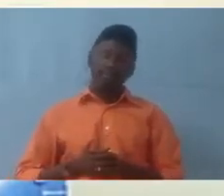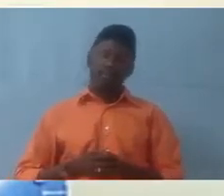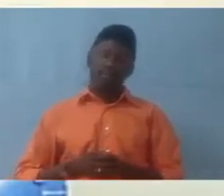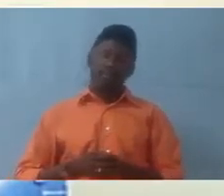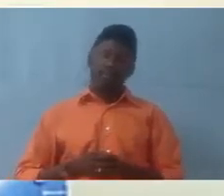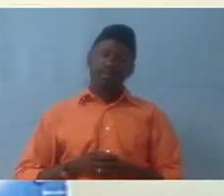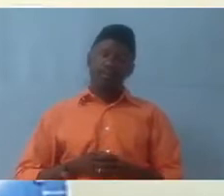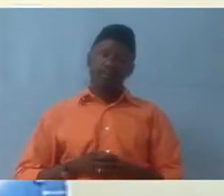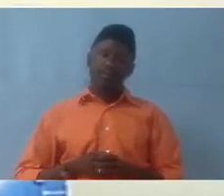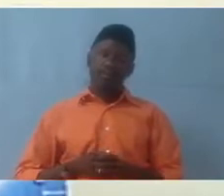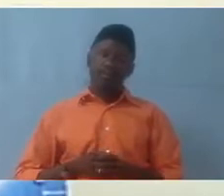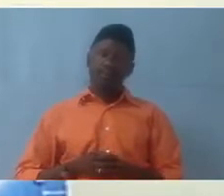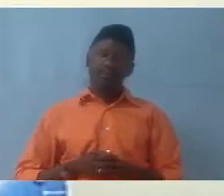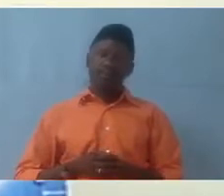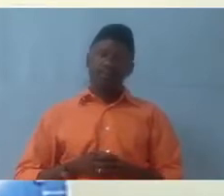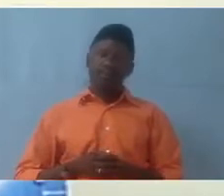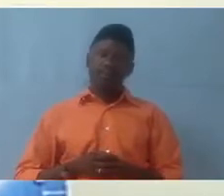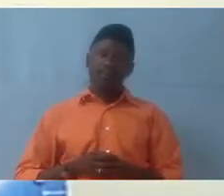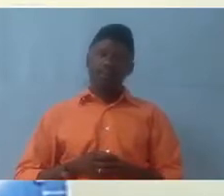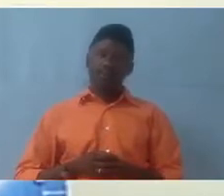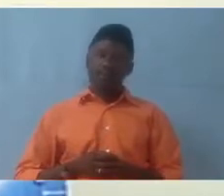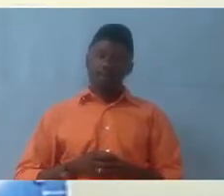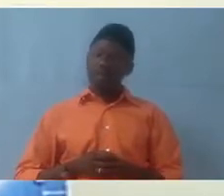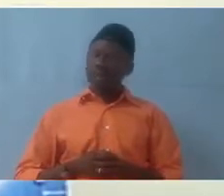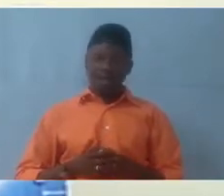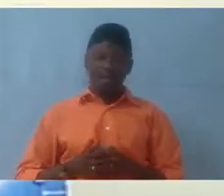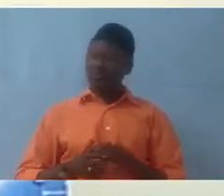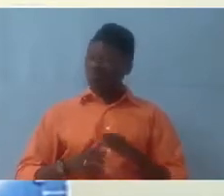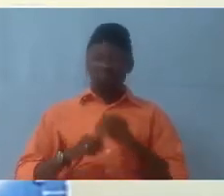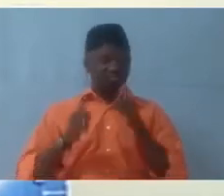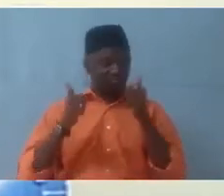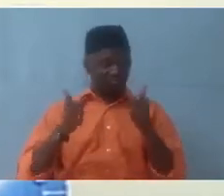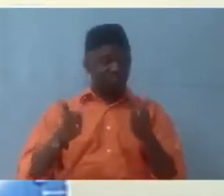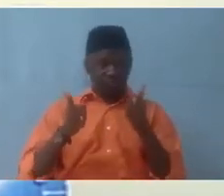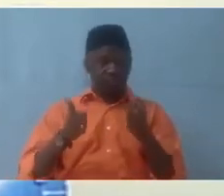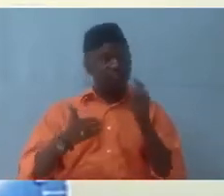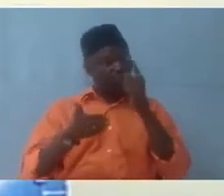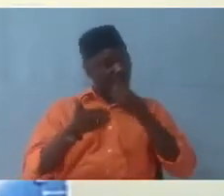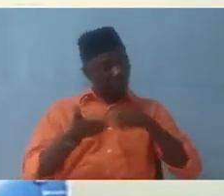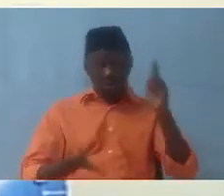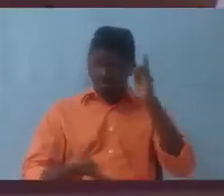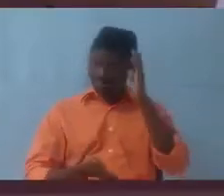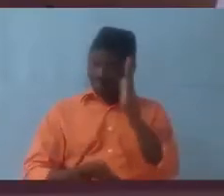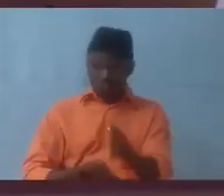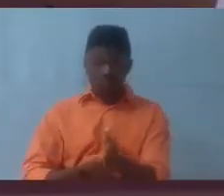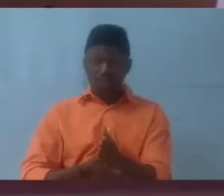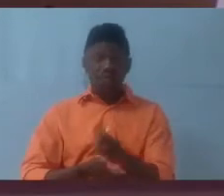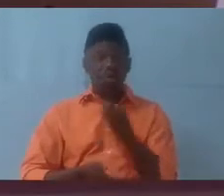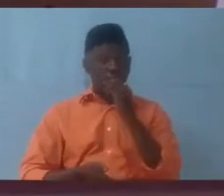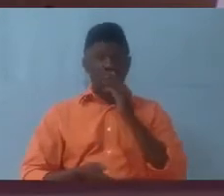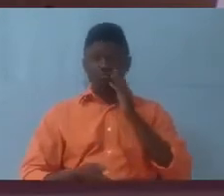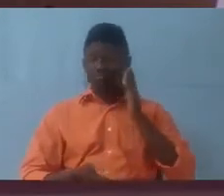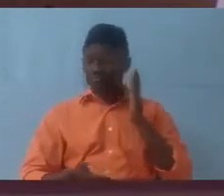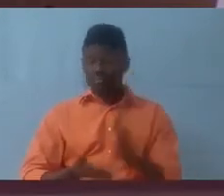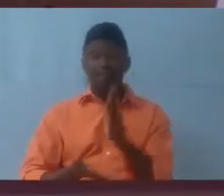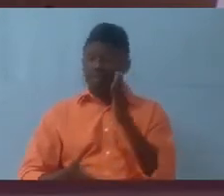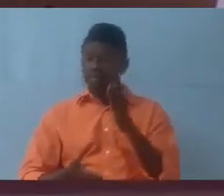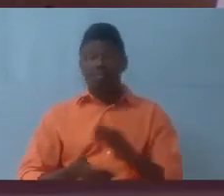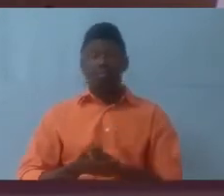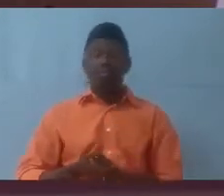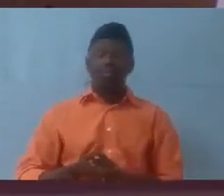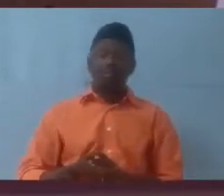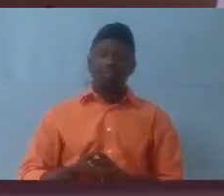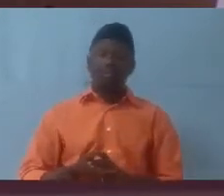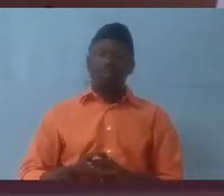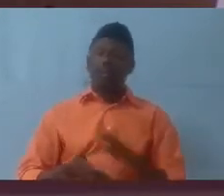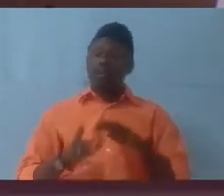ci jamono bobu. And it was absolutely correct. Waaye nak mu ngi won ci deug. It is therefore correct that you're telling this commission